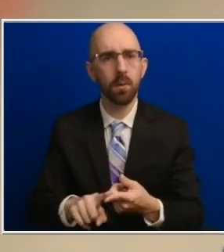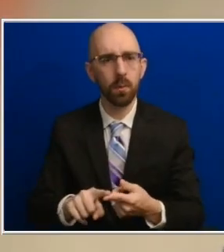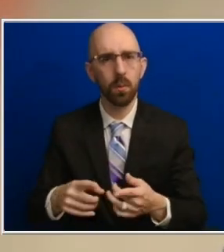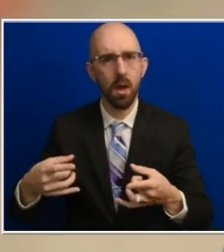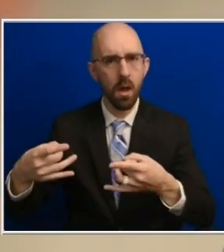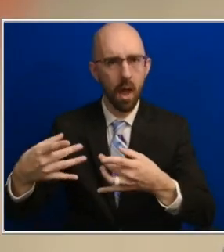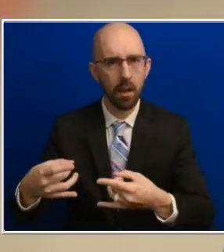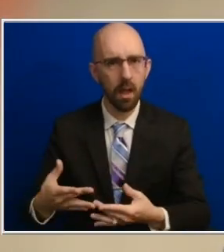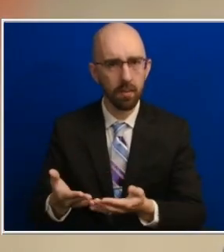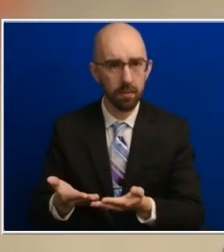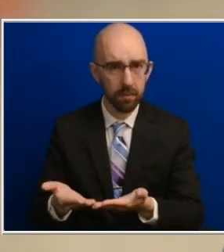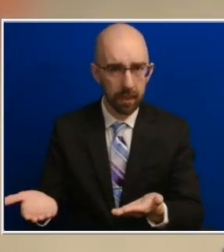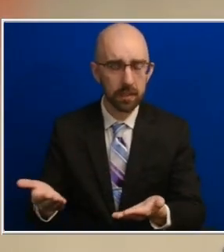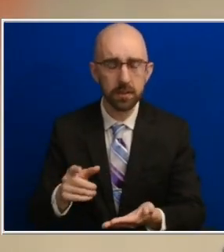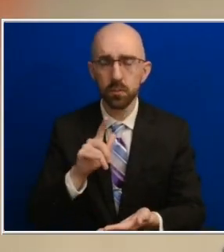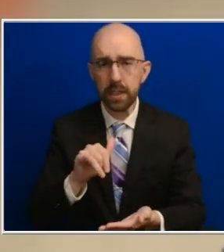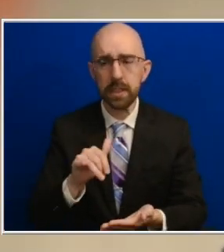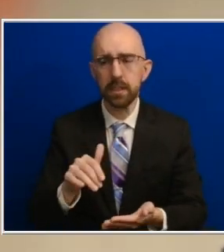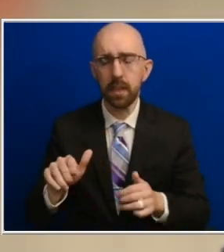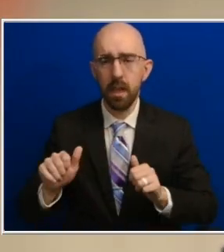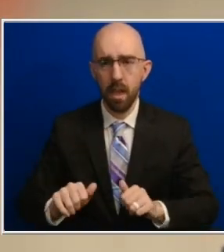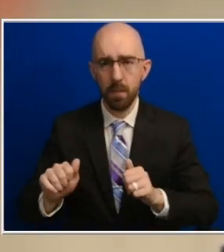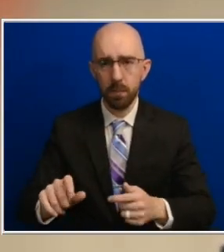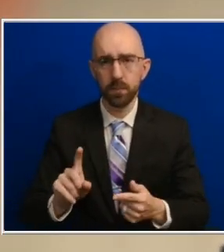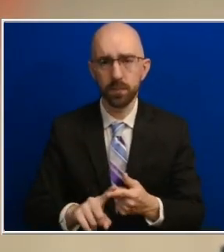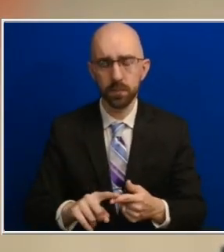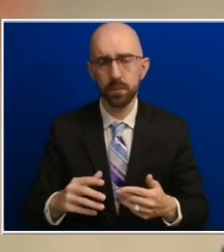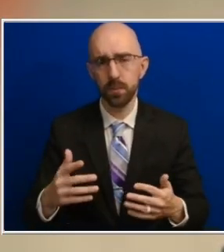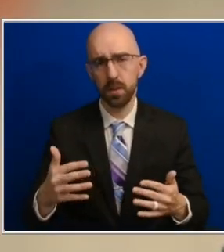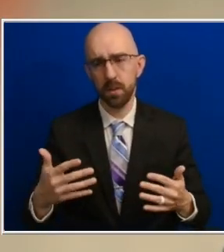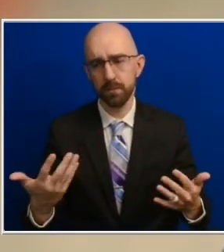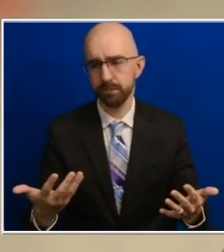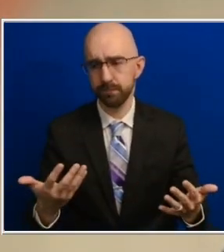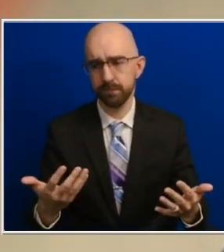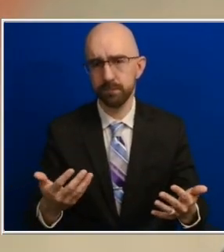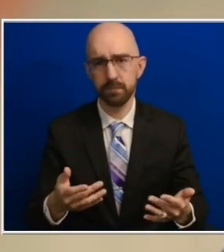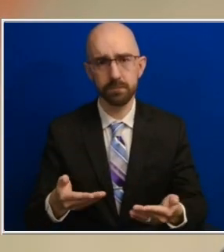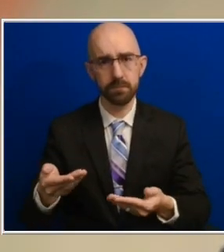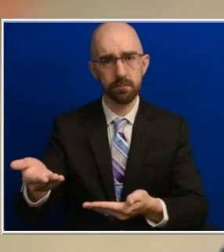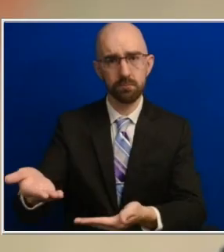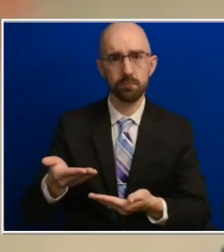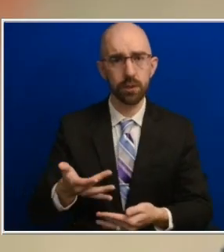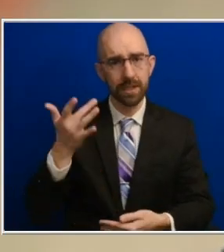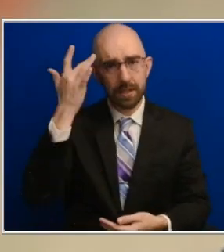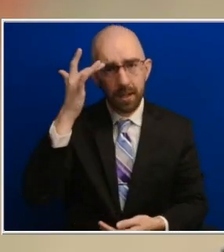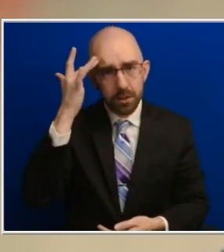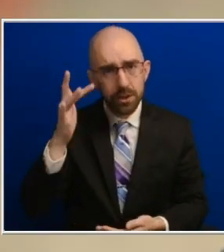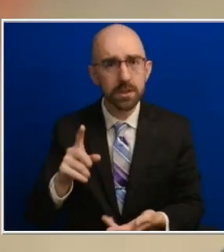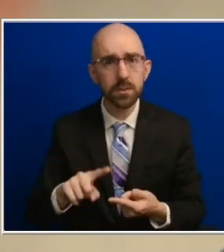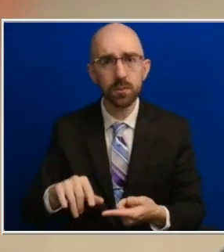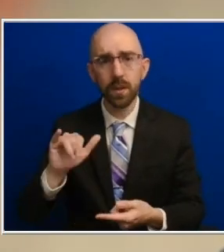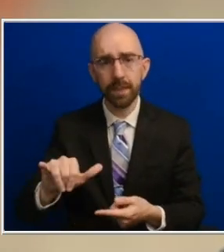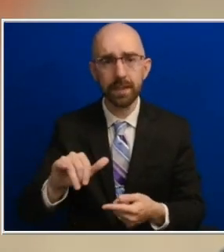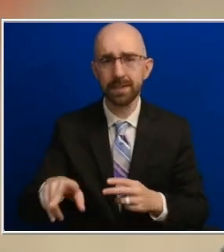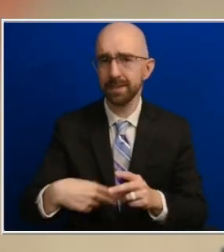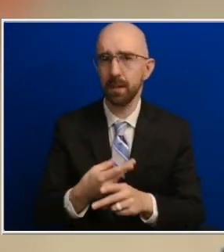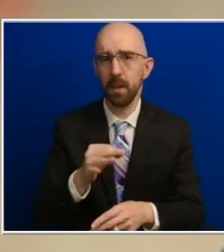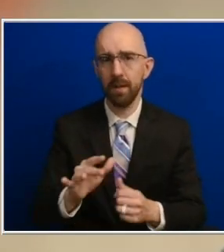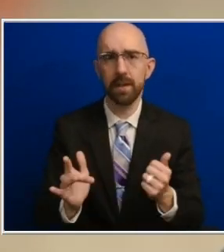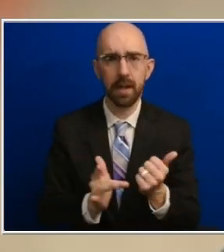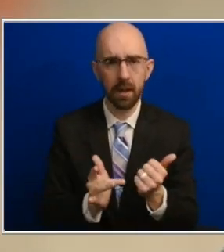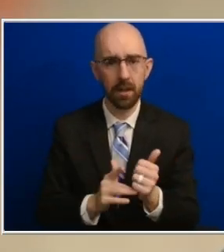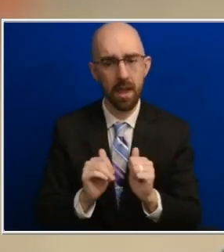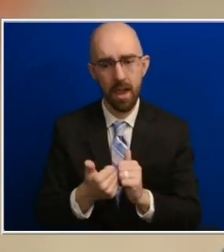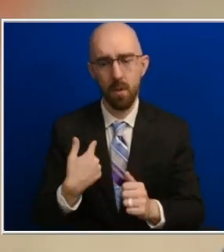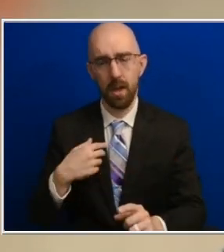highlight things and really be able to bring intelligence truly to these type of technologies. So the way I think